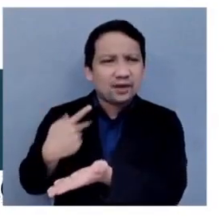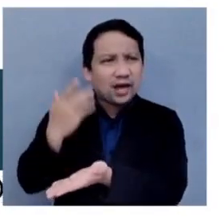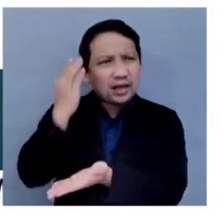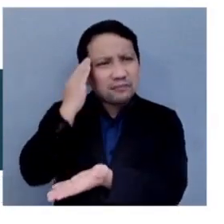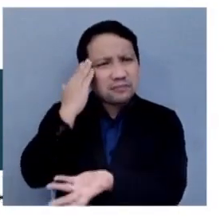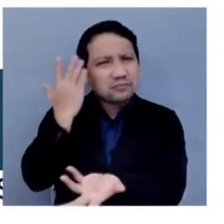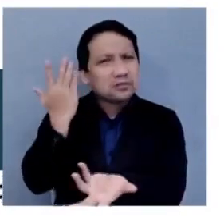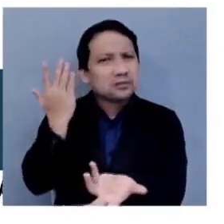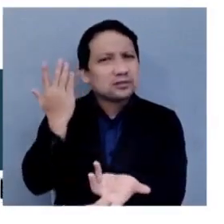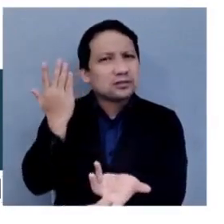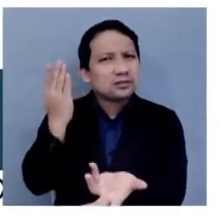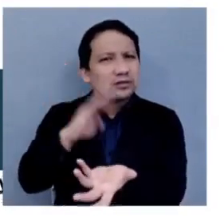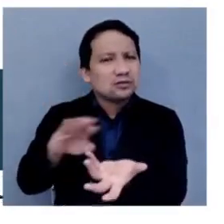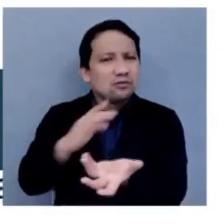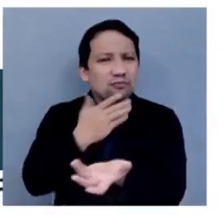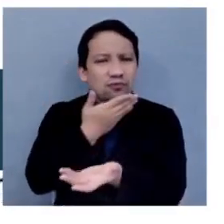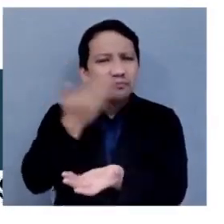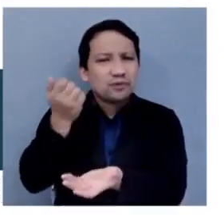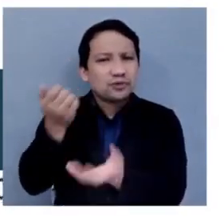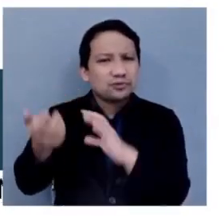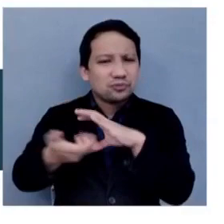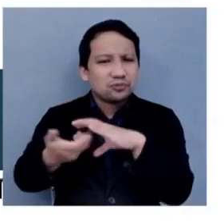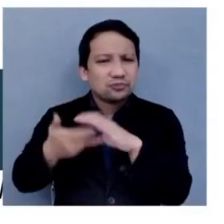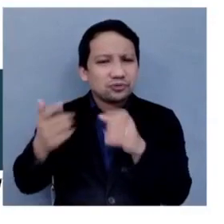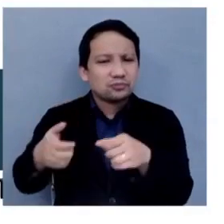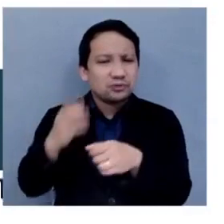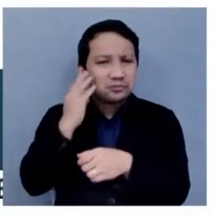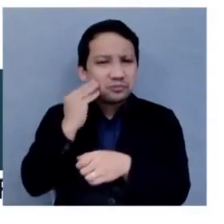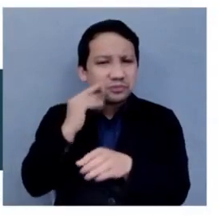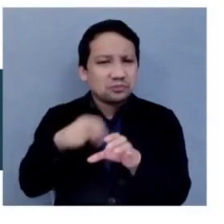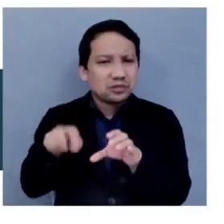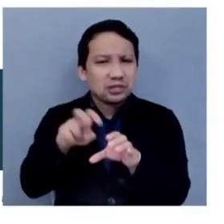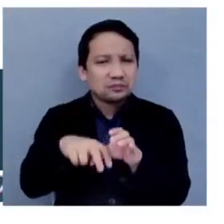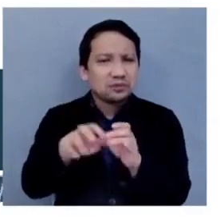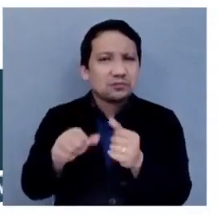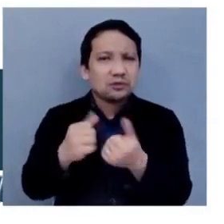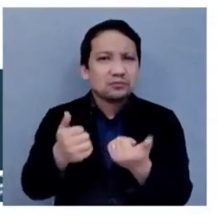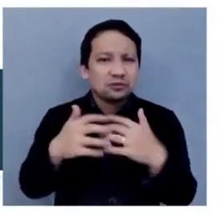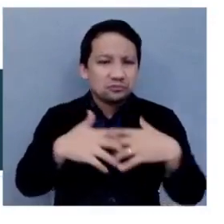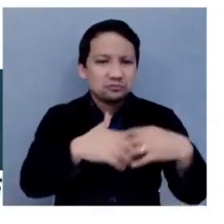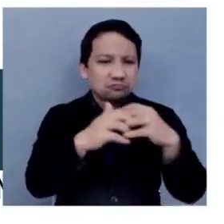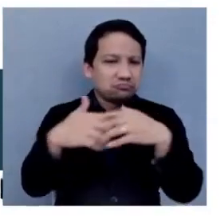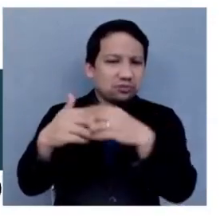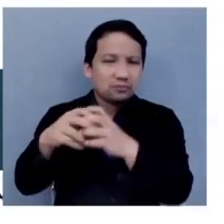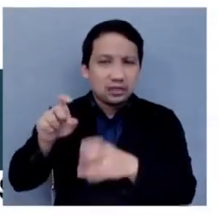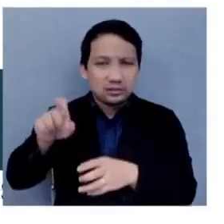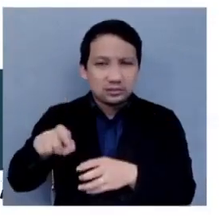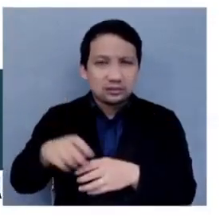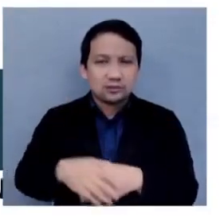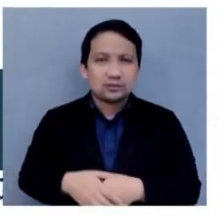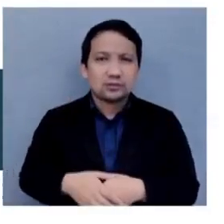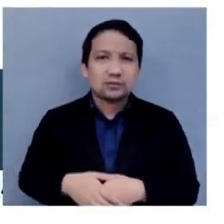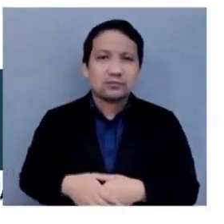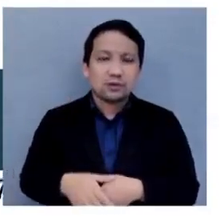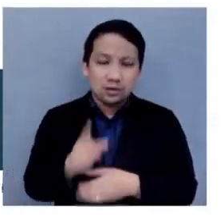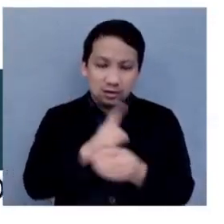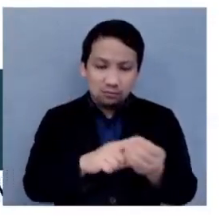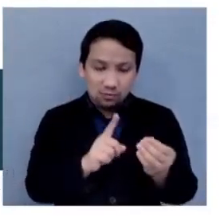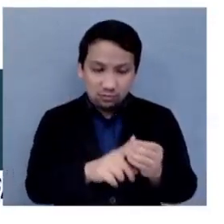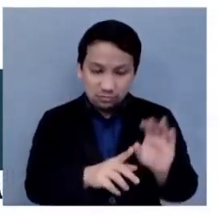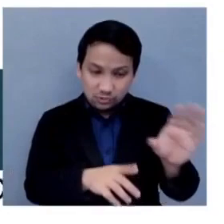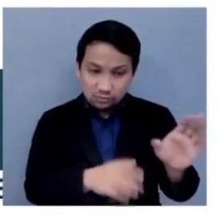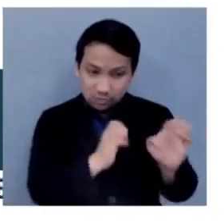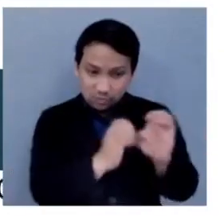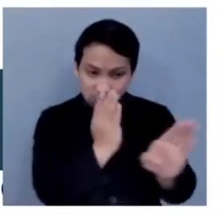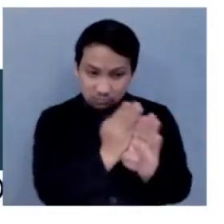for the betterment of the riding experience in terms of infrastructure that's needed. Like when you talk about the EDSA